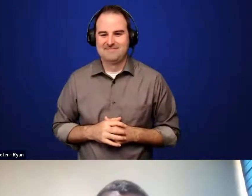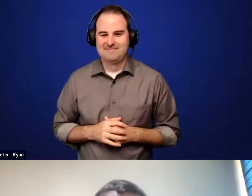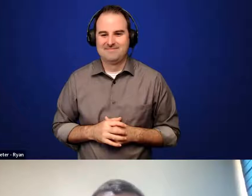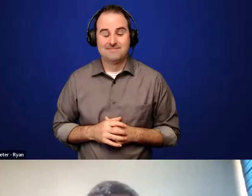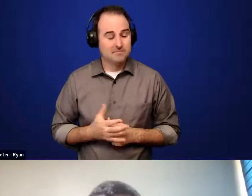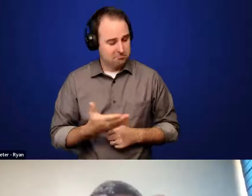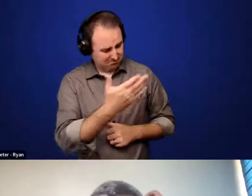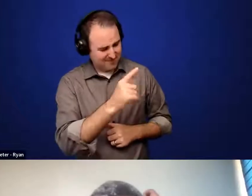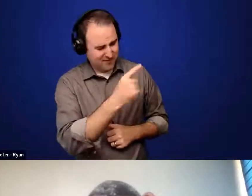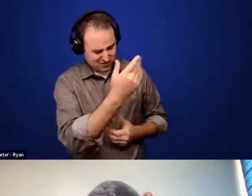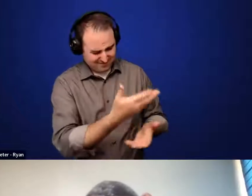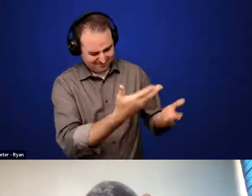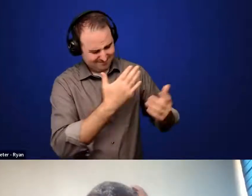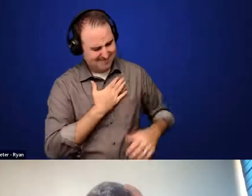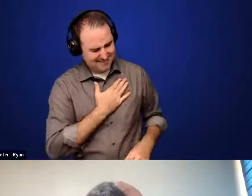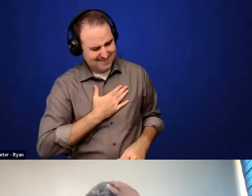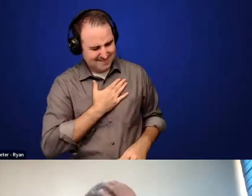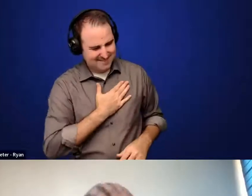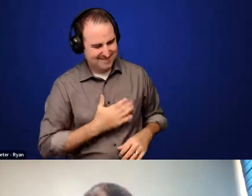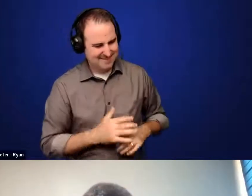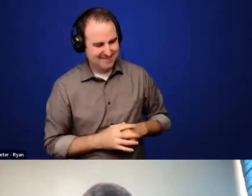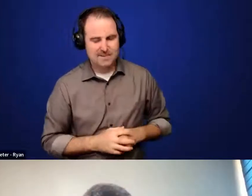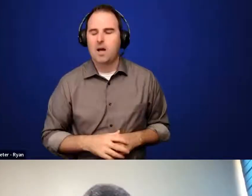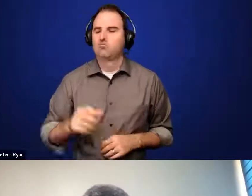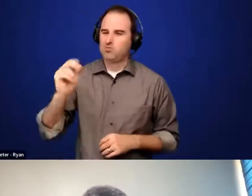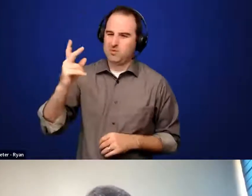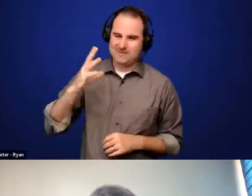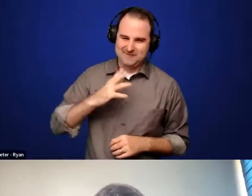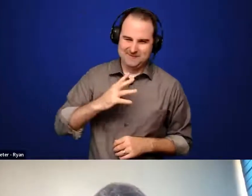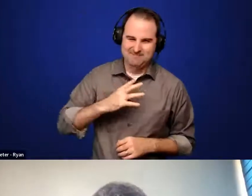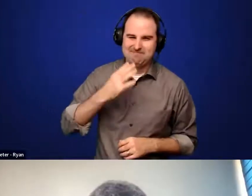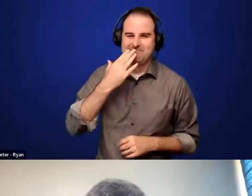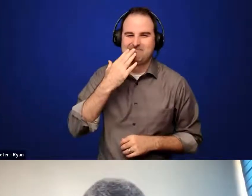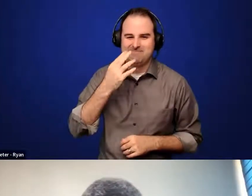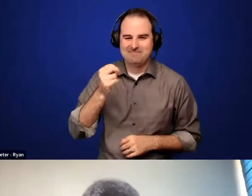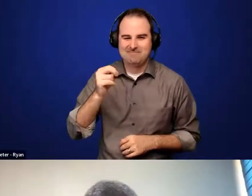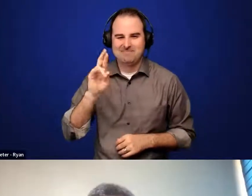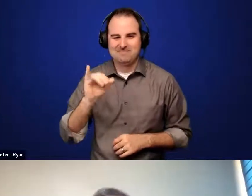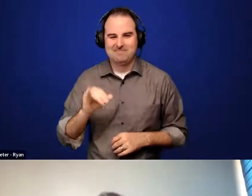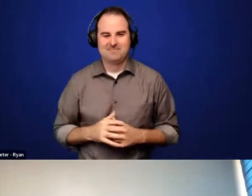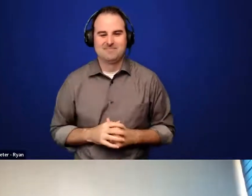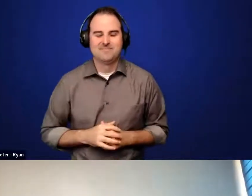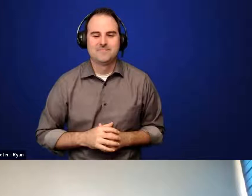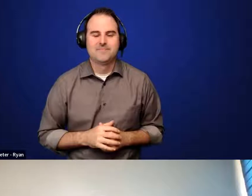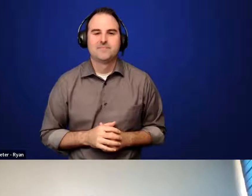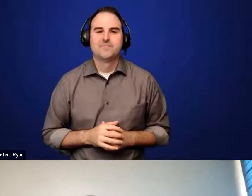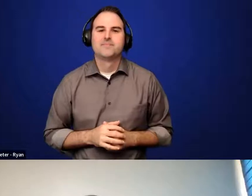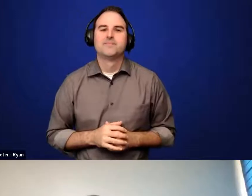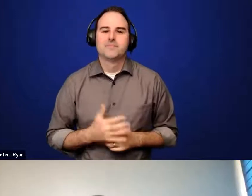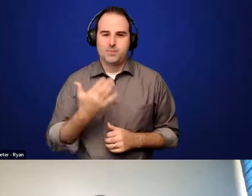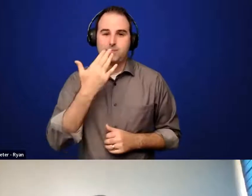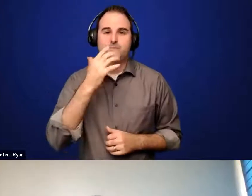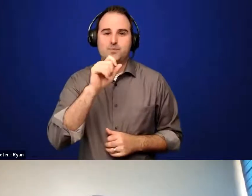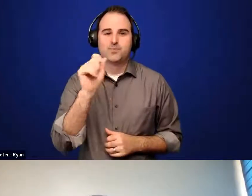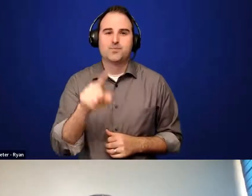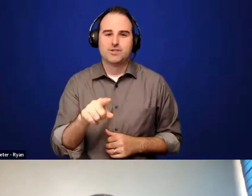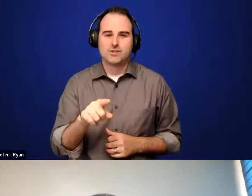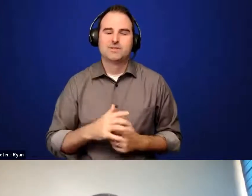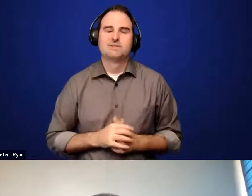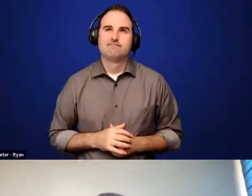Go first, please. All right. Okay. Thank you, Henry. This is a good question,